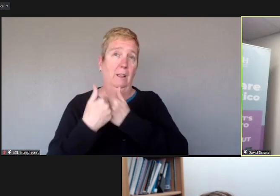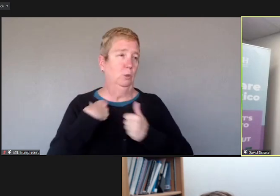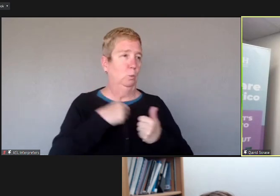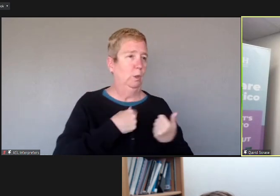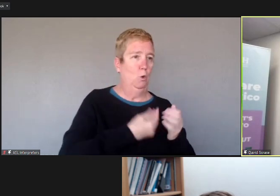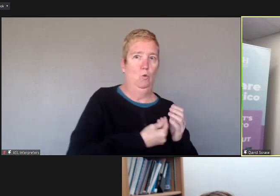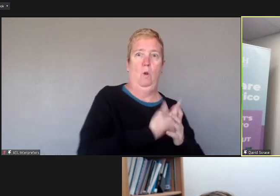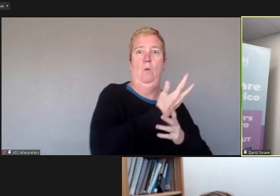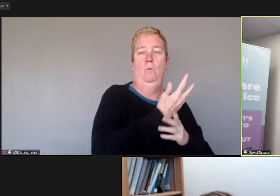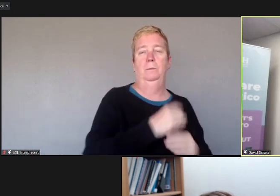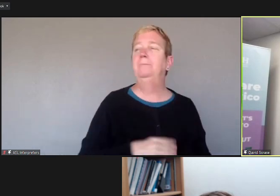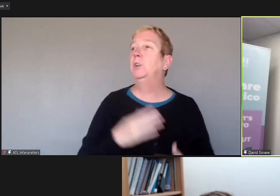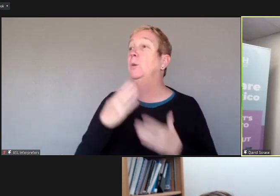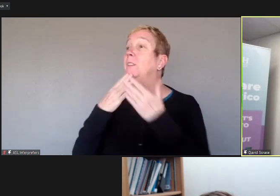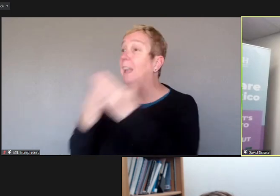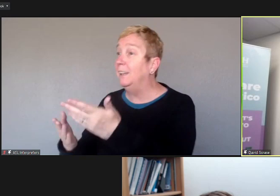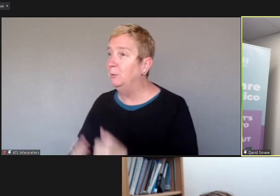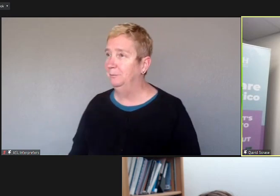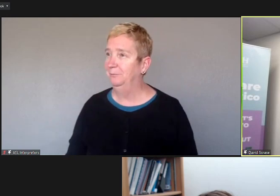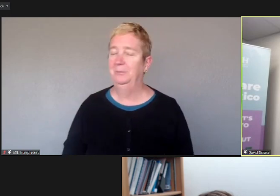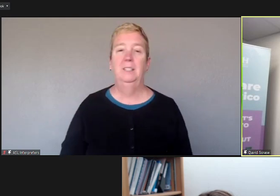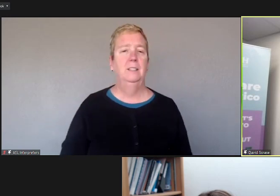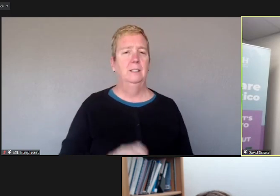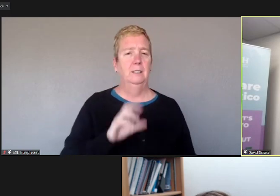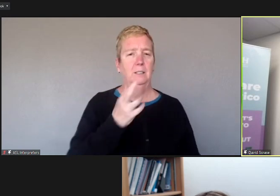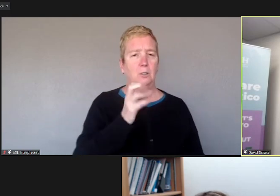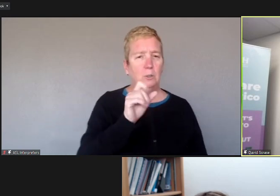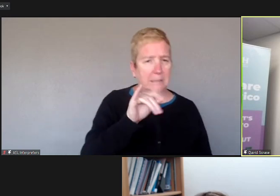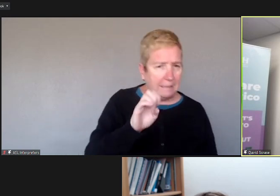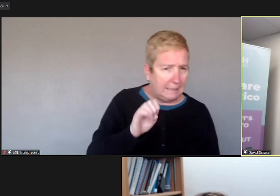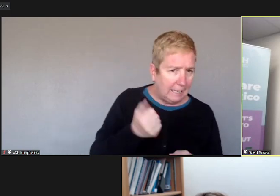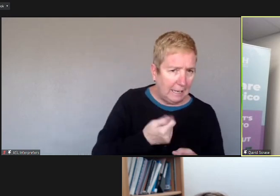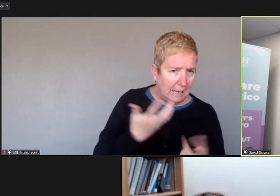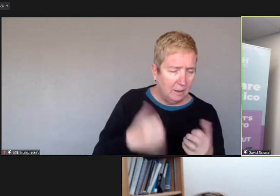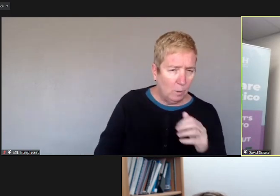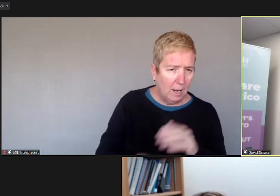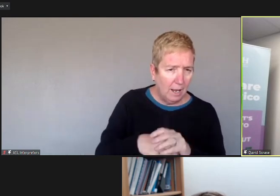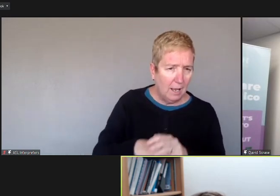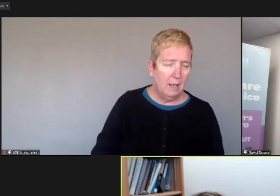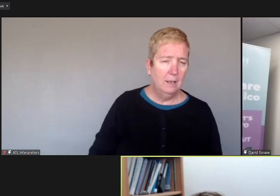wanted to thank you. And any last words, Christine?